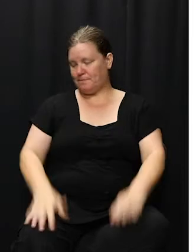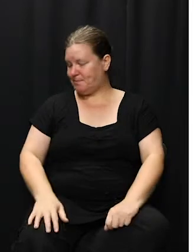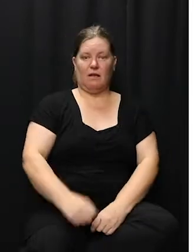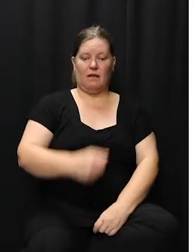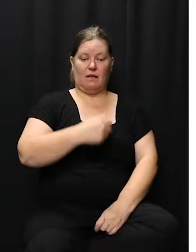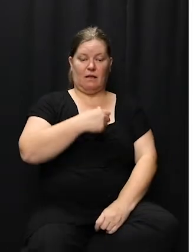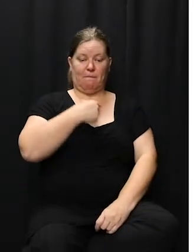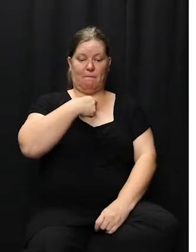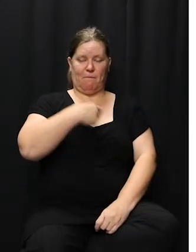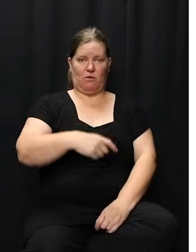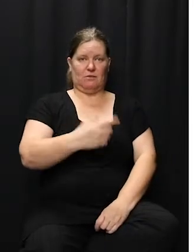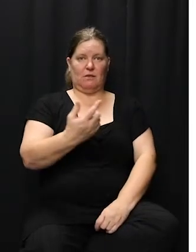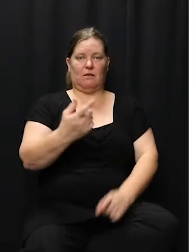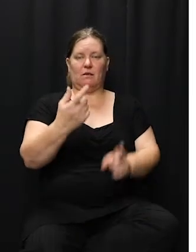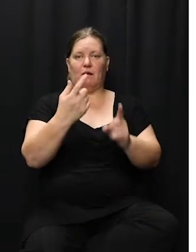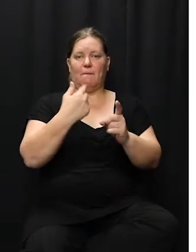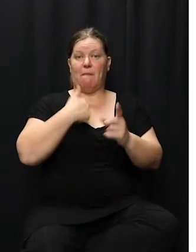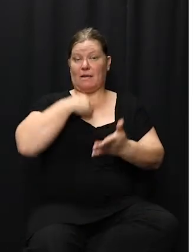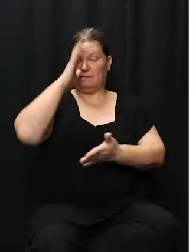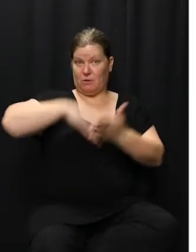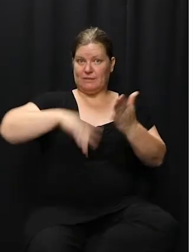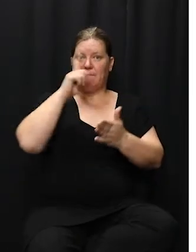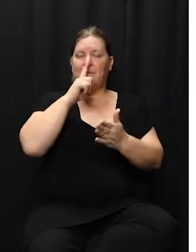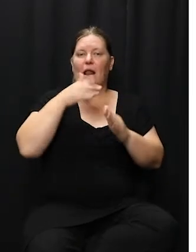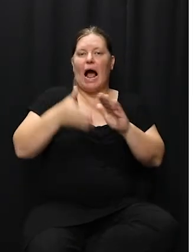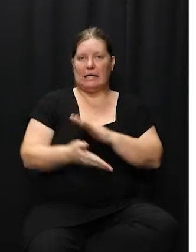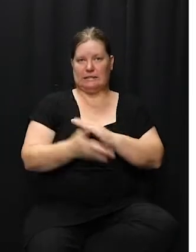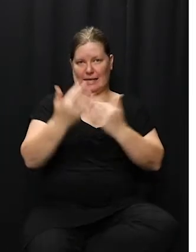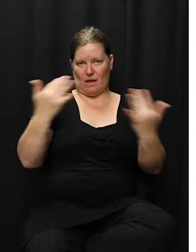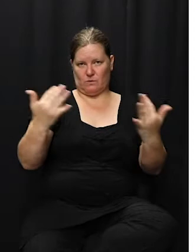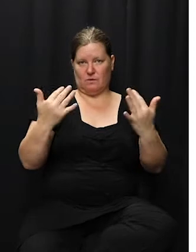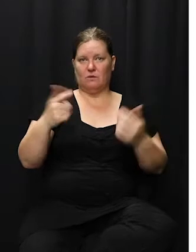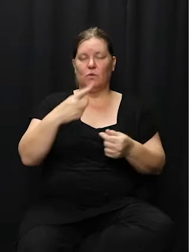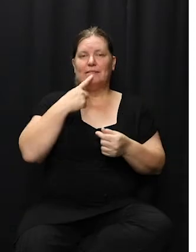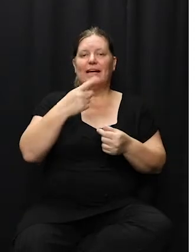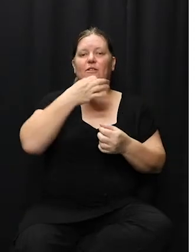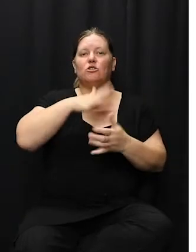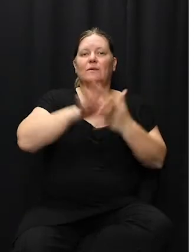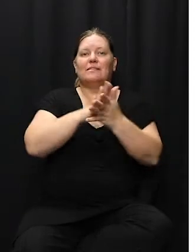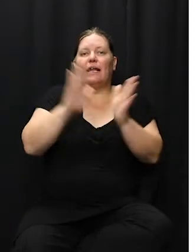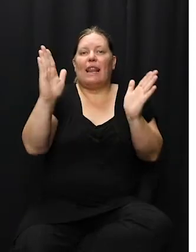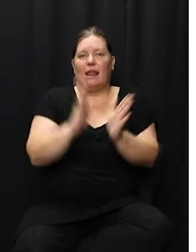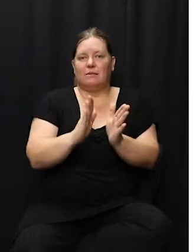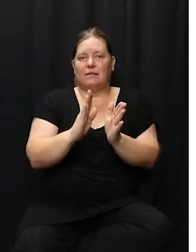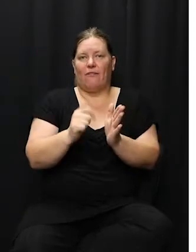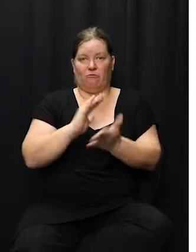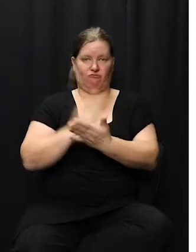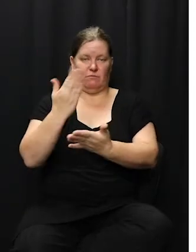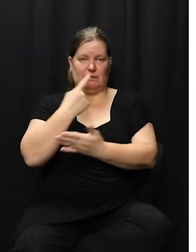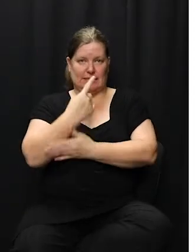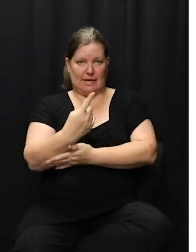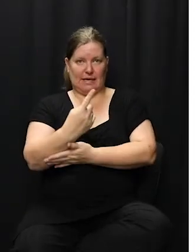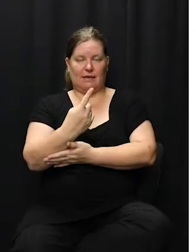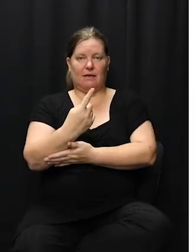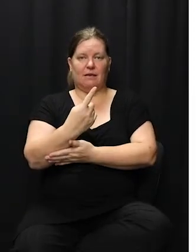spoken languages. And my experience is people tend to underestimate and say that the child has less morphemes per